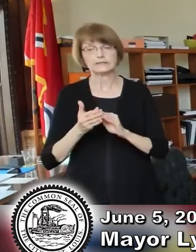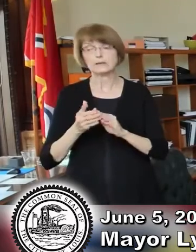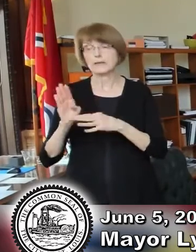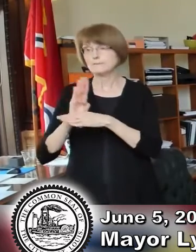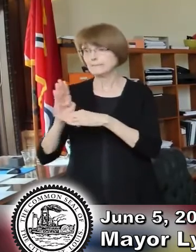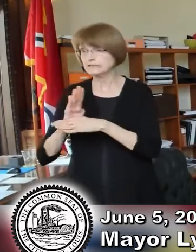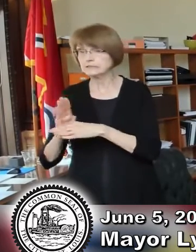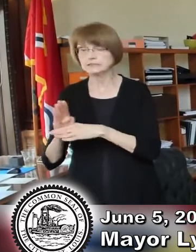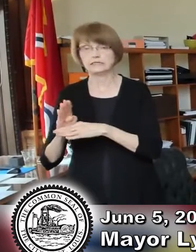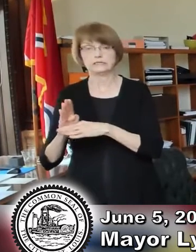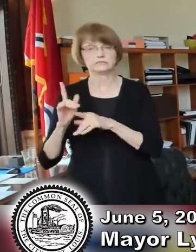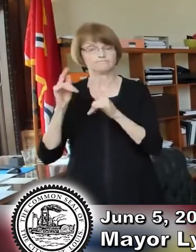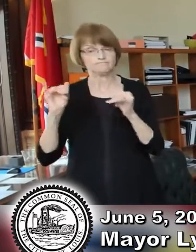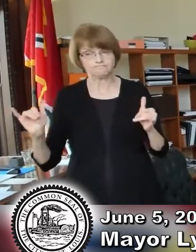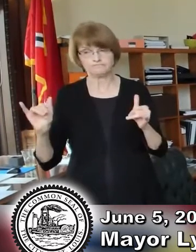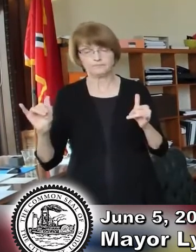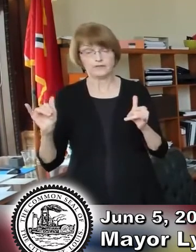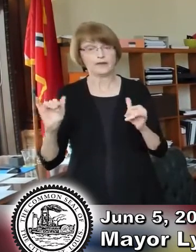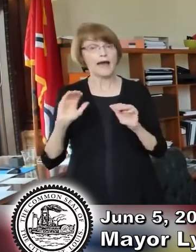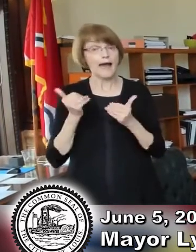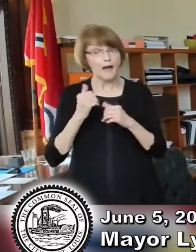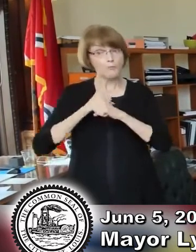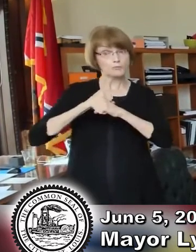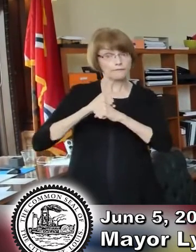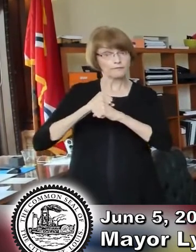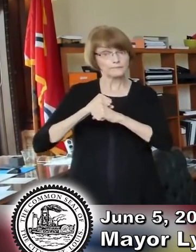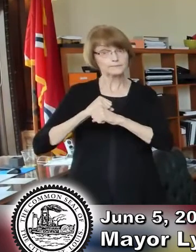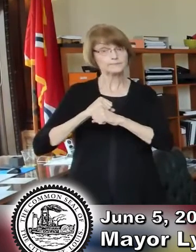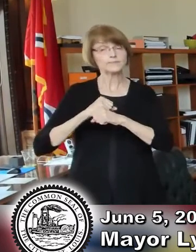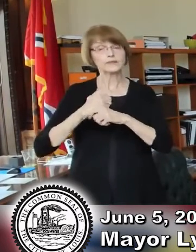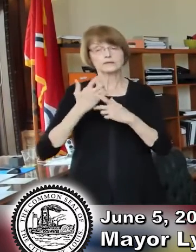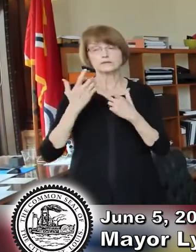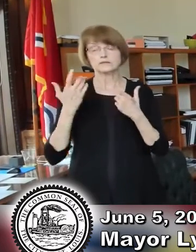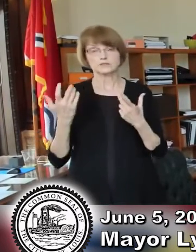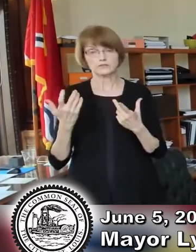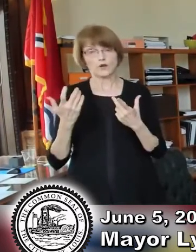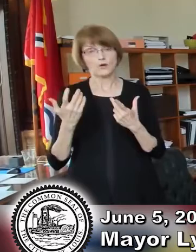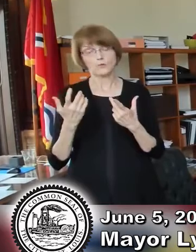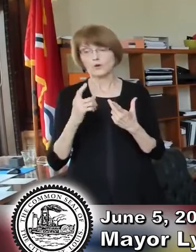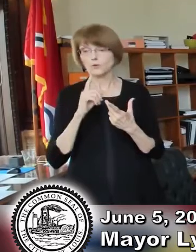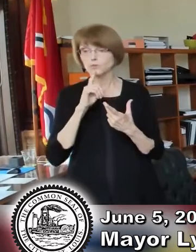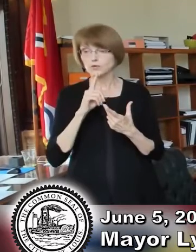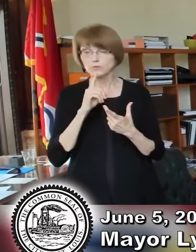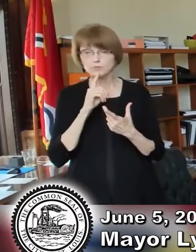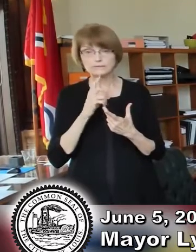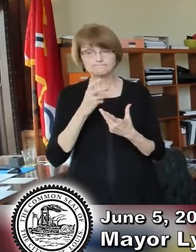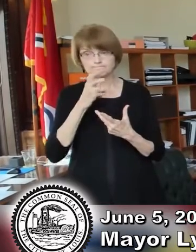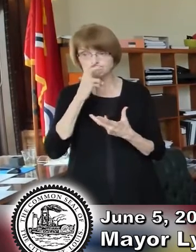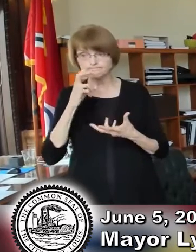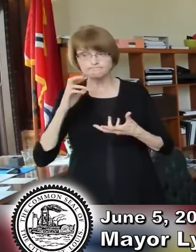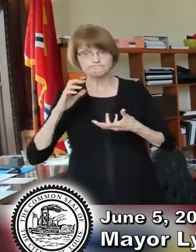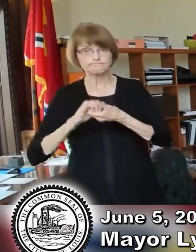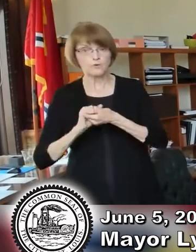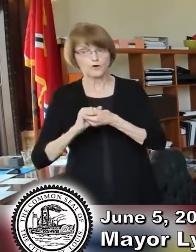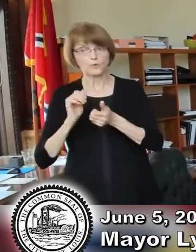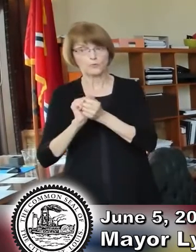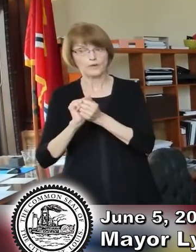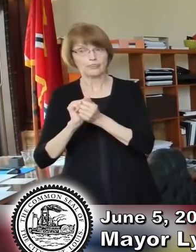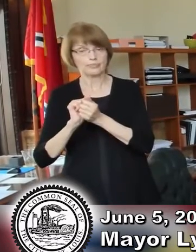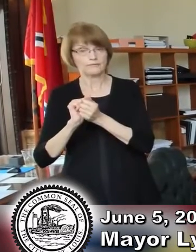institutions. We are doing that through a very tight-knit partnership with our federal partners,